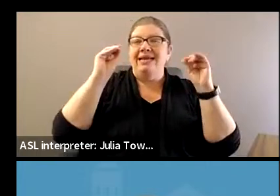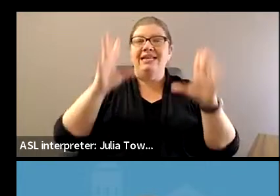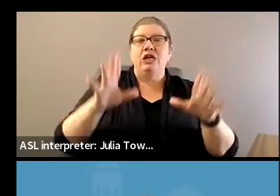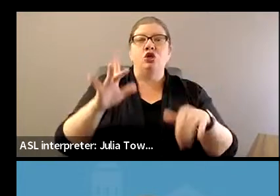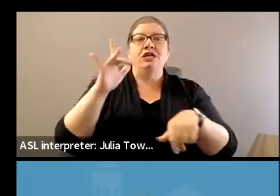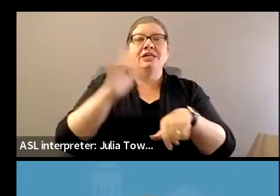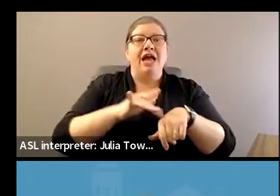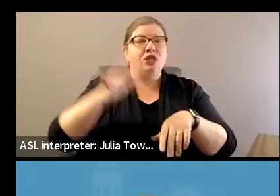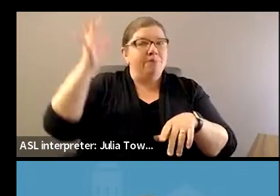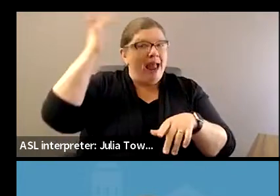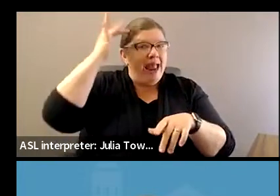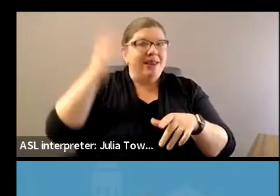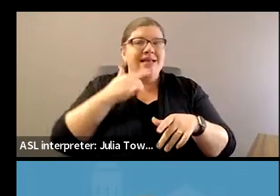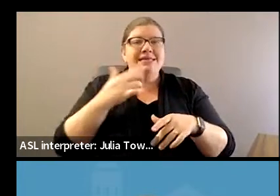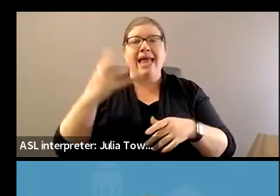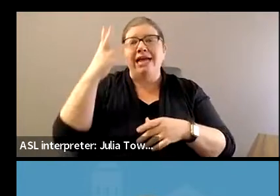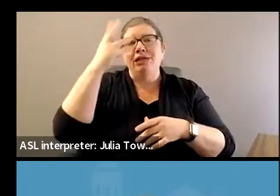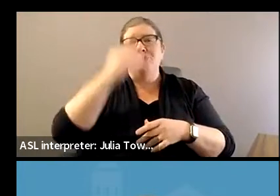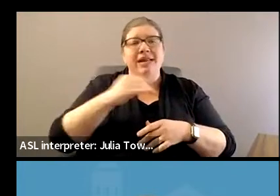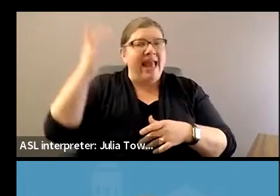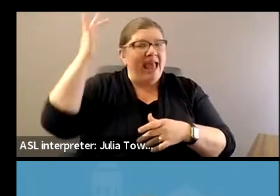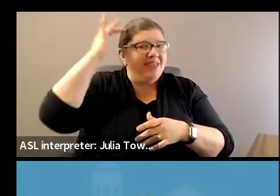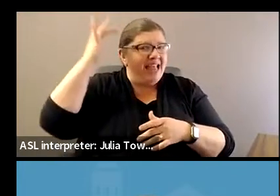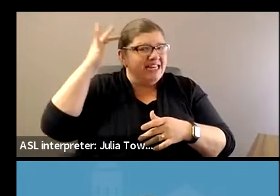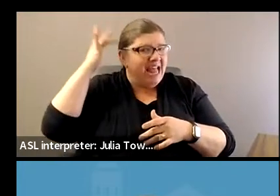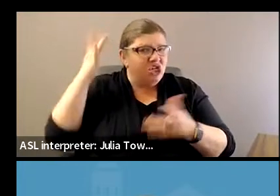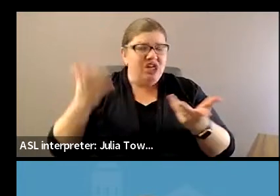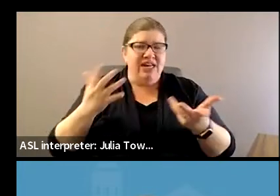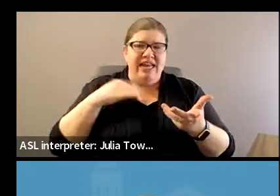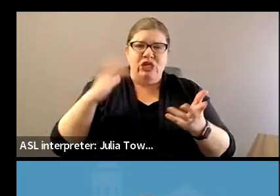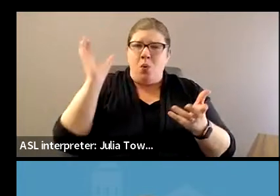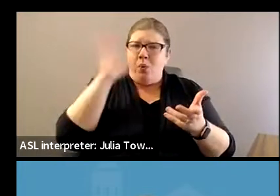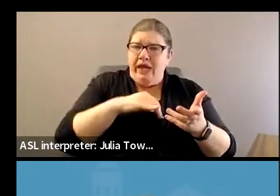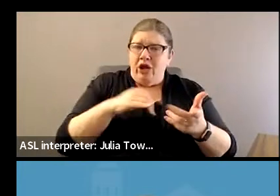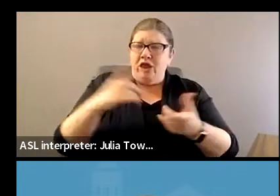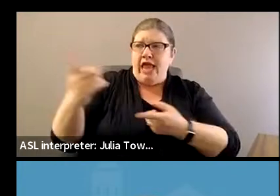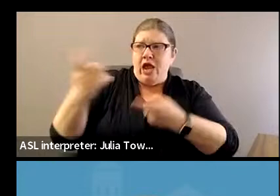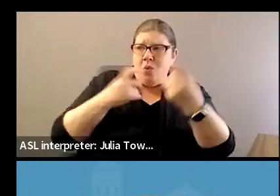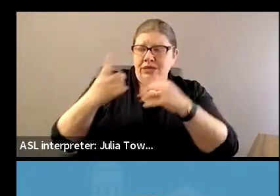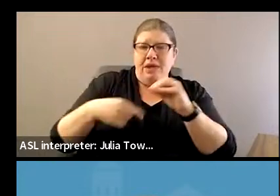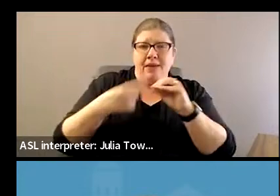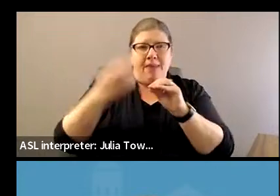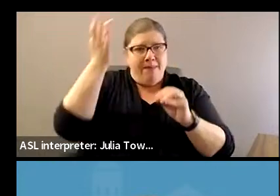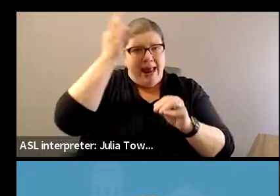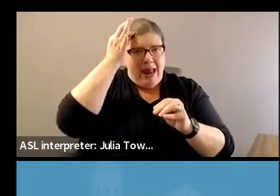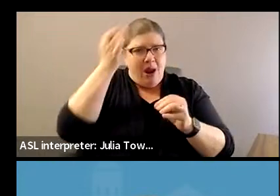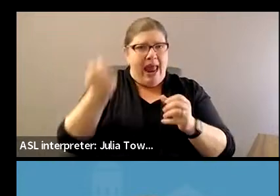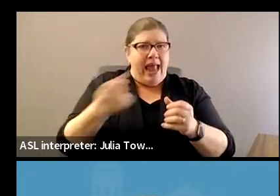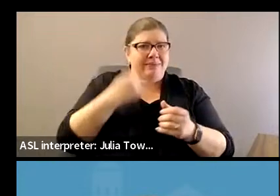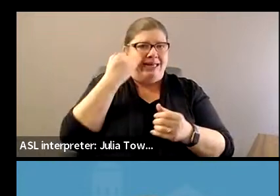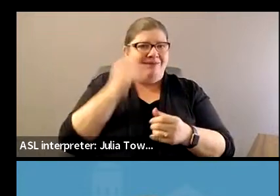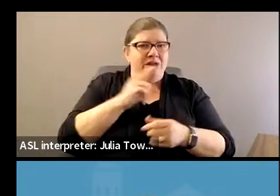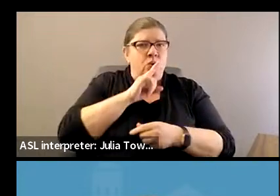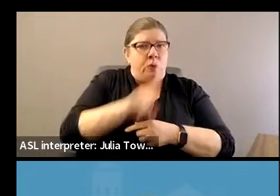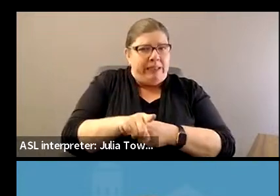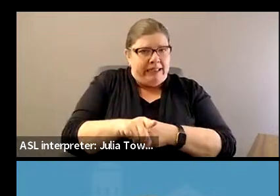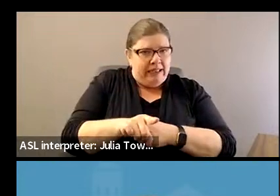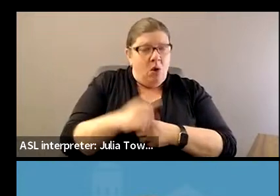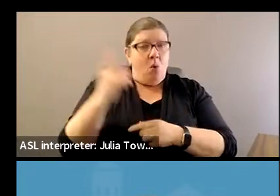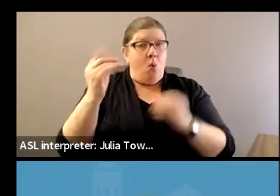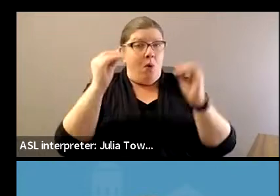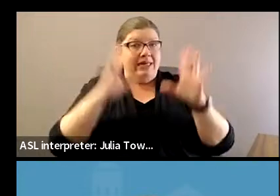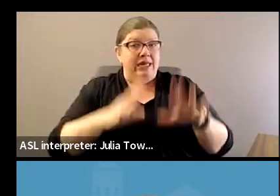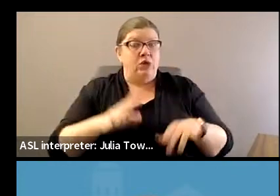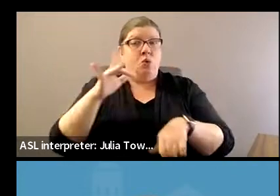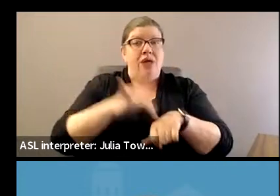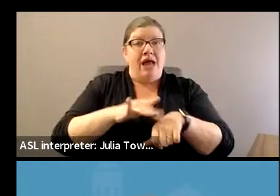They say my hair is so pretty, and when you start touching it, it's weird. They question me about my hair and ask if it's real. I have this one teacher who touches